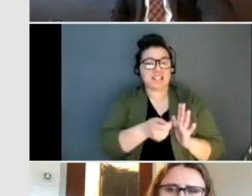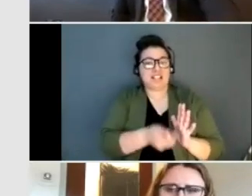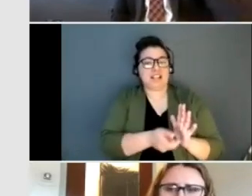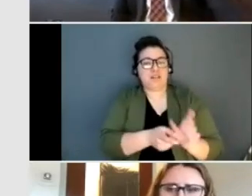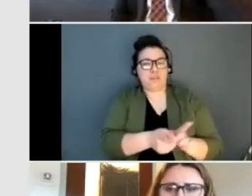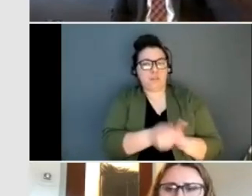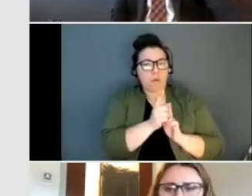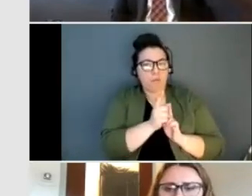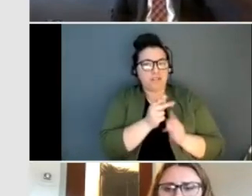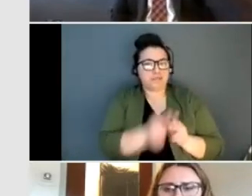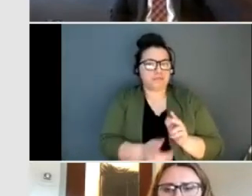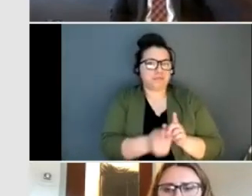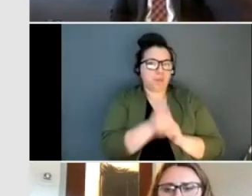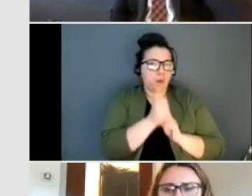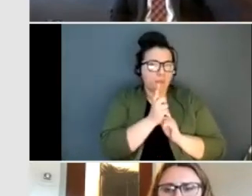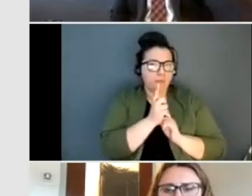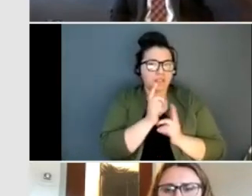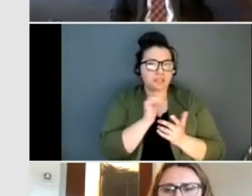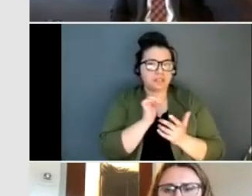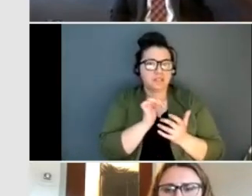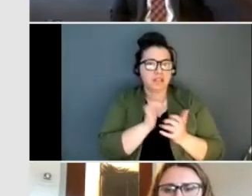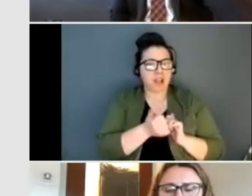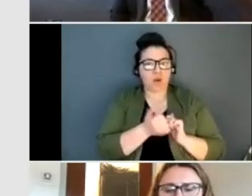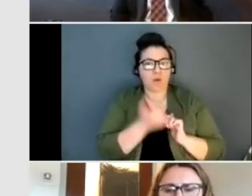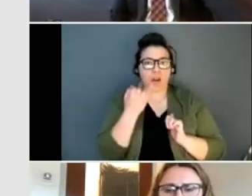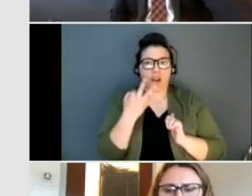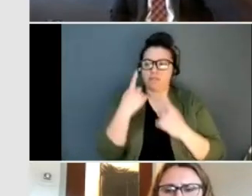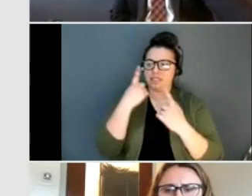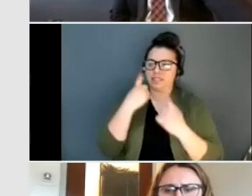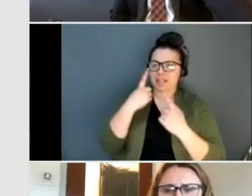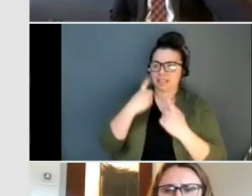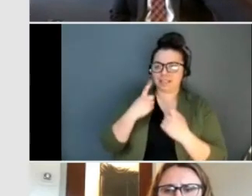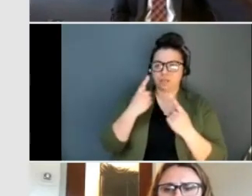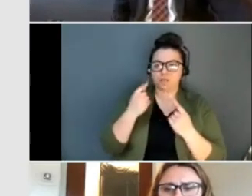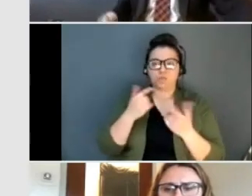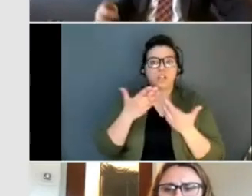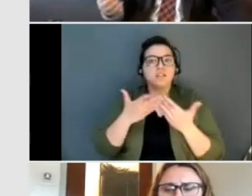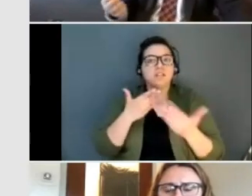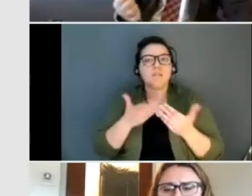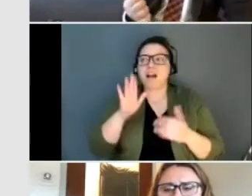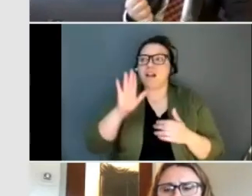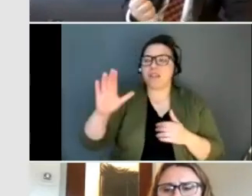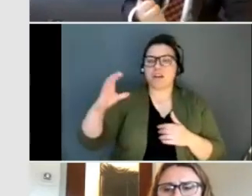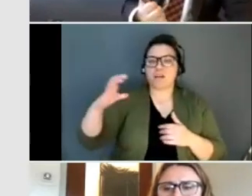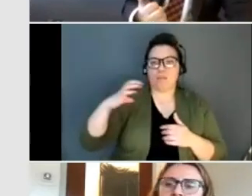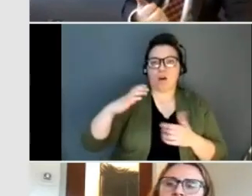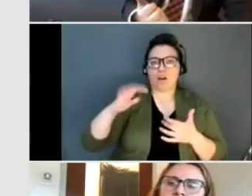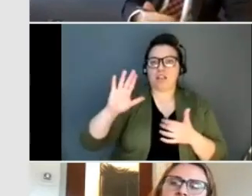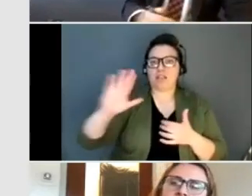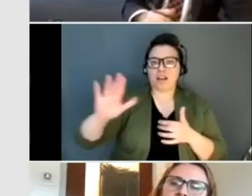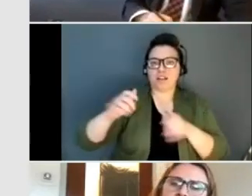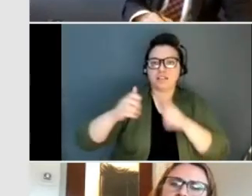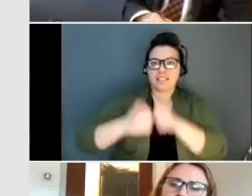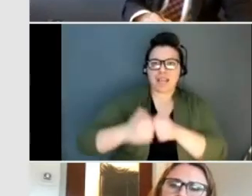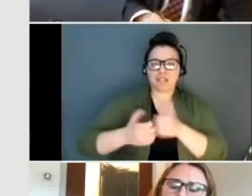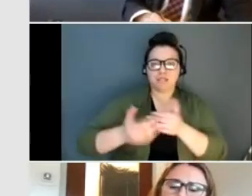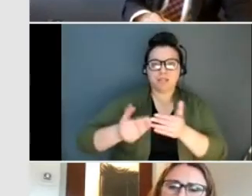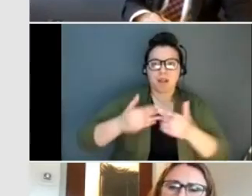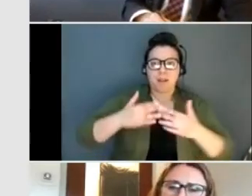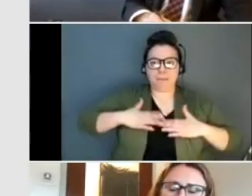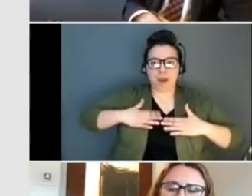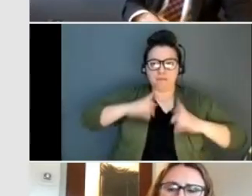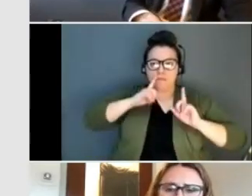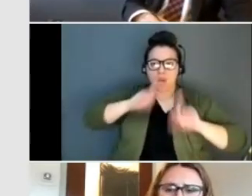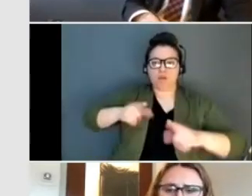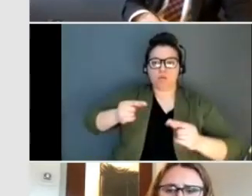tested. And it doesn't matter how the person writes to us. We have to maintain a certain level. So Jackie Guzman says, yes,